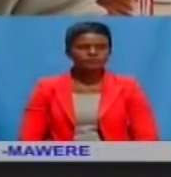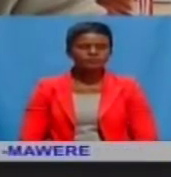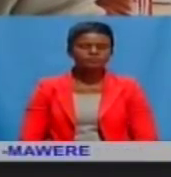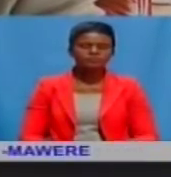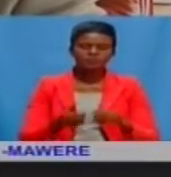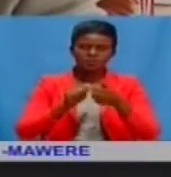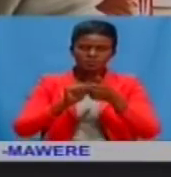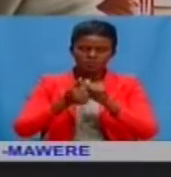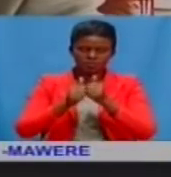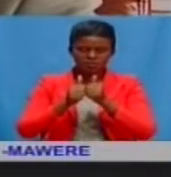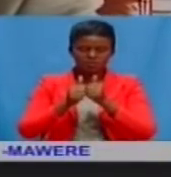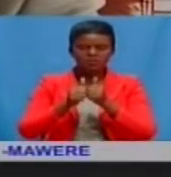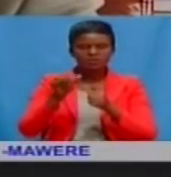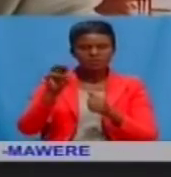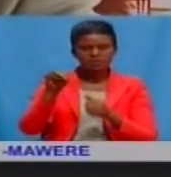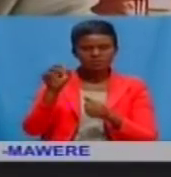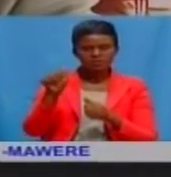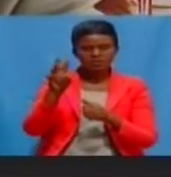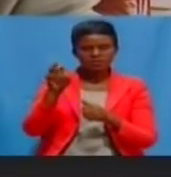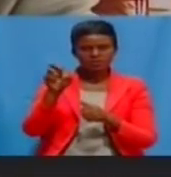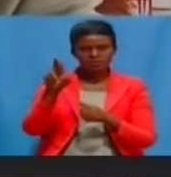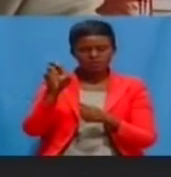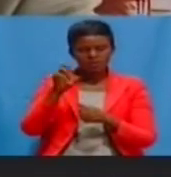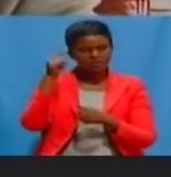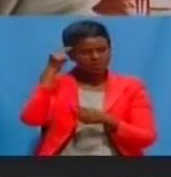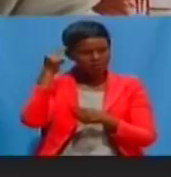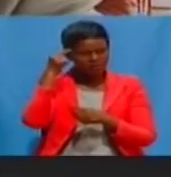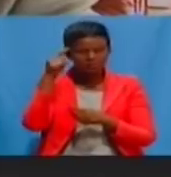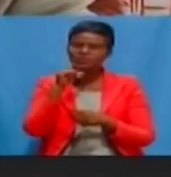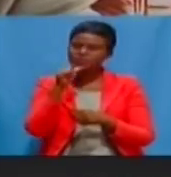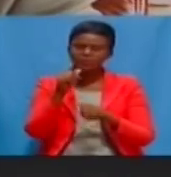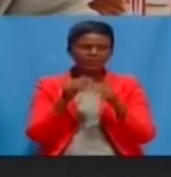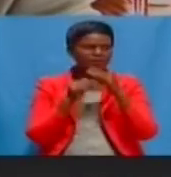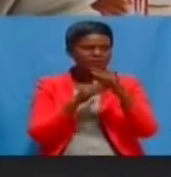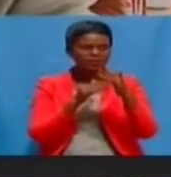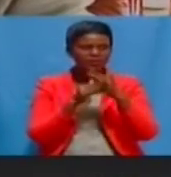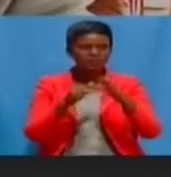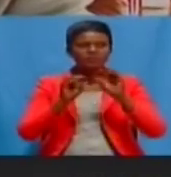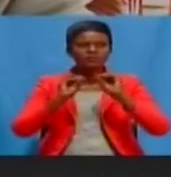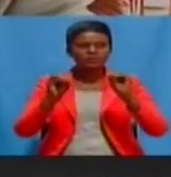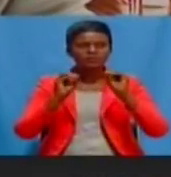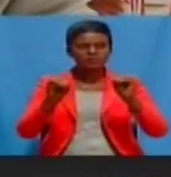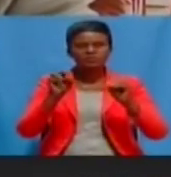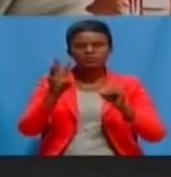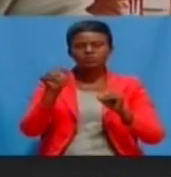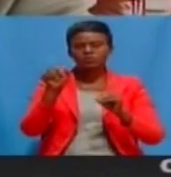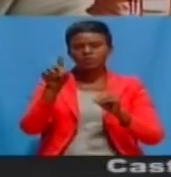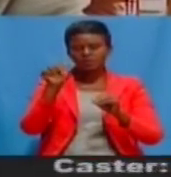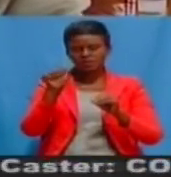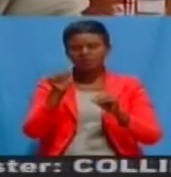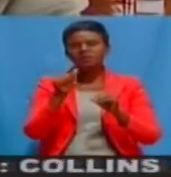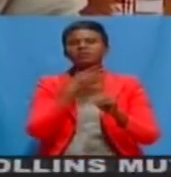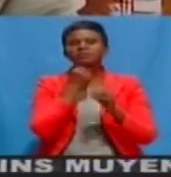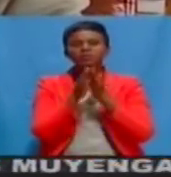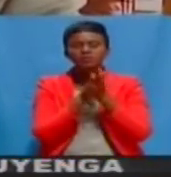Finally, the Minister of Sports, Moses Mawe, says government is not against national football team coach Watson Nirenda showing interest in the